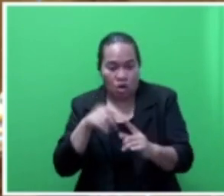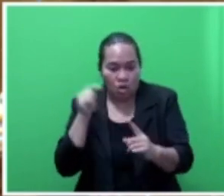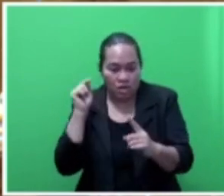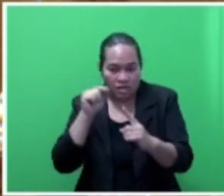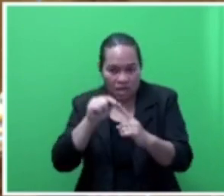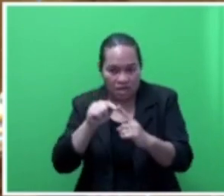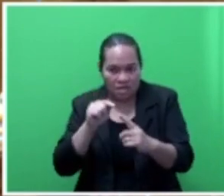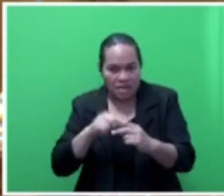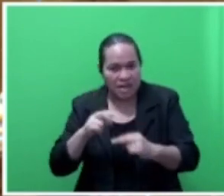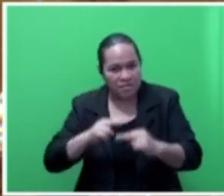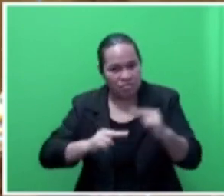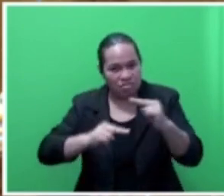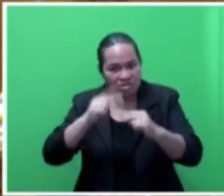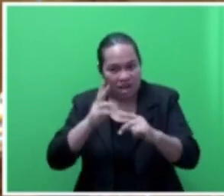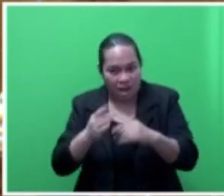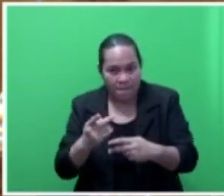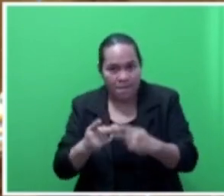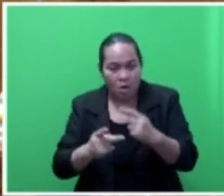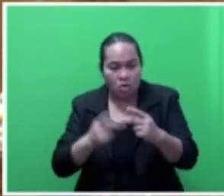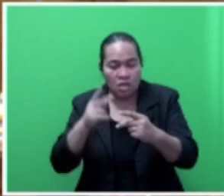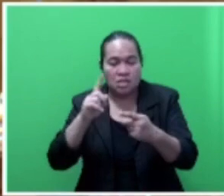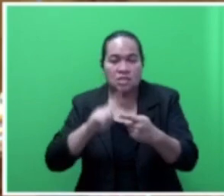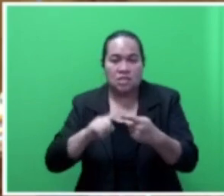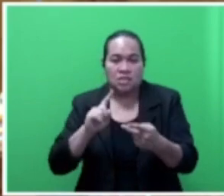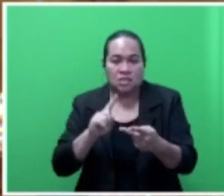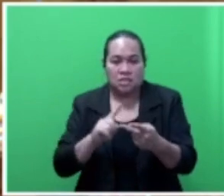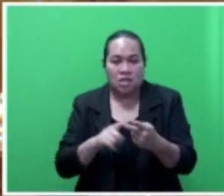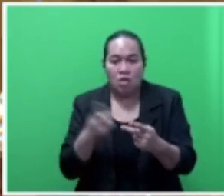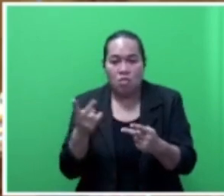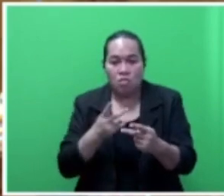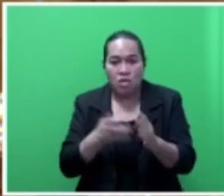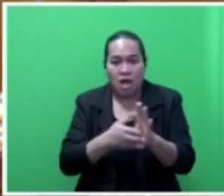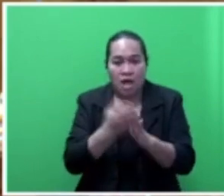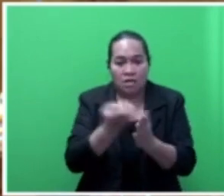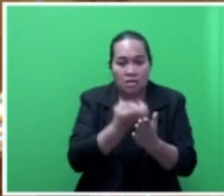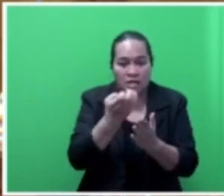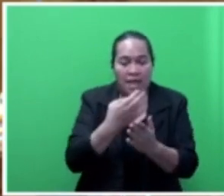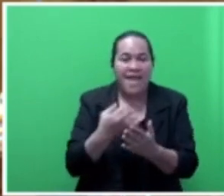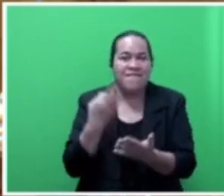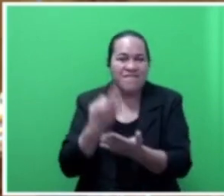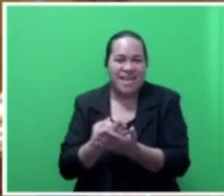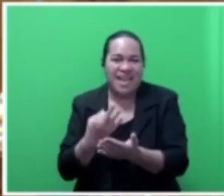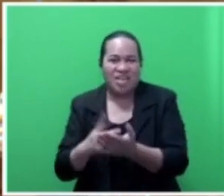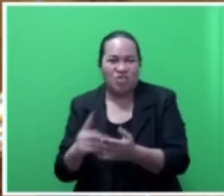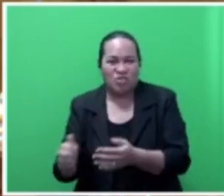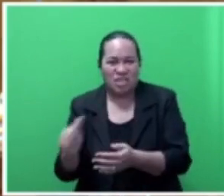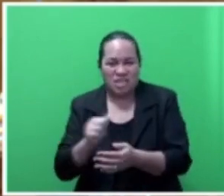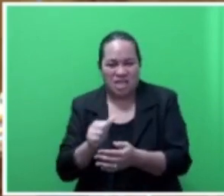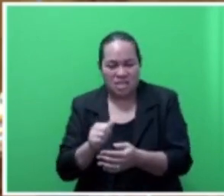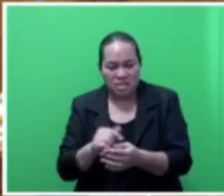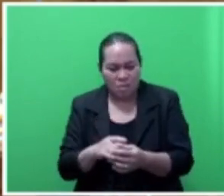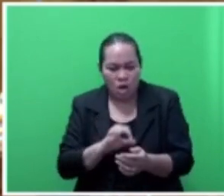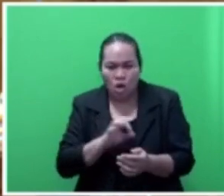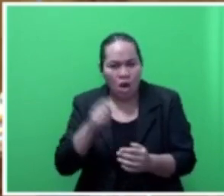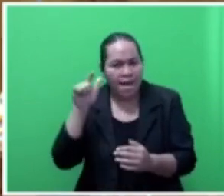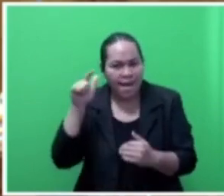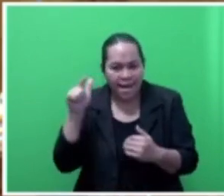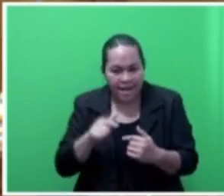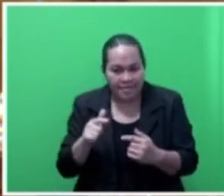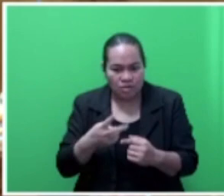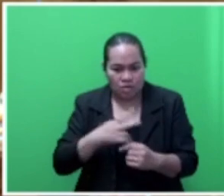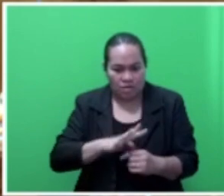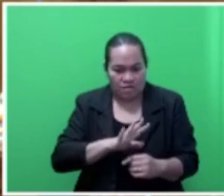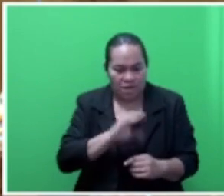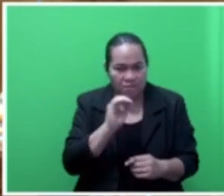targeting infrastructure progress with both high economic and financial return, which is not less than 25% and